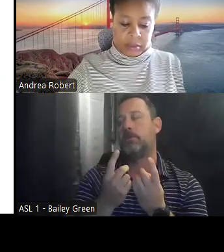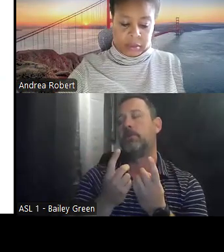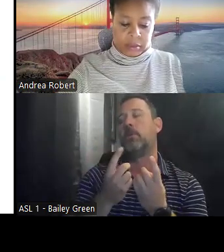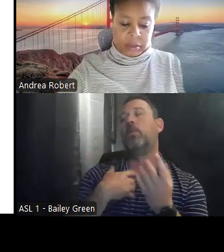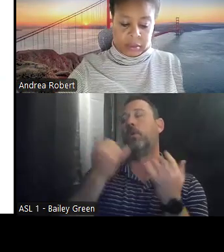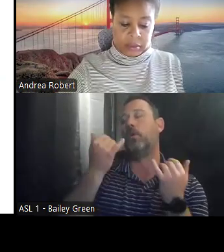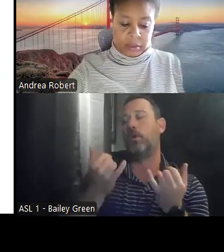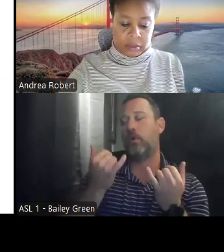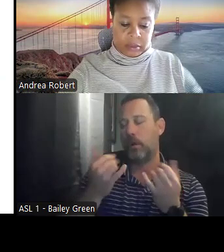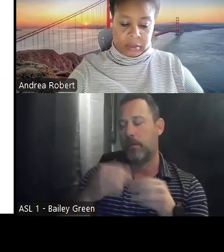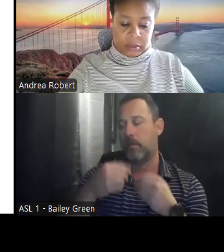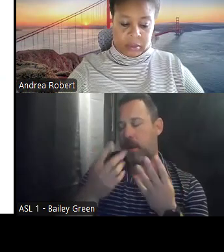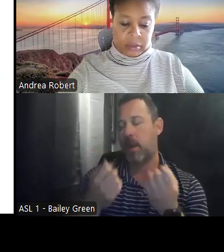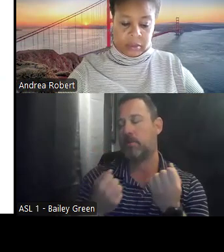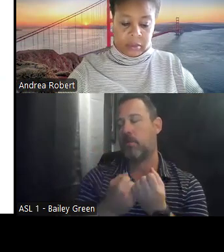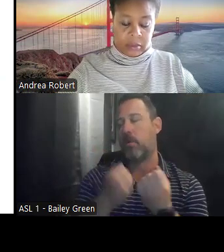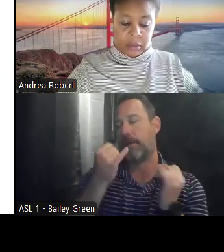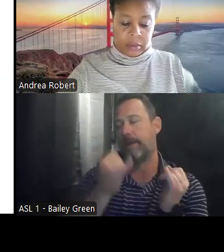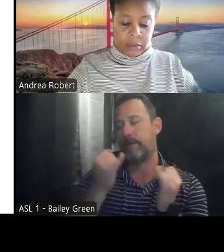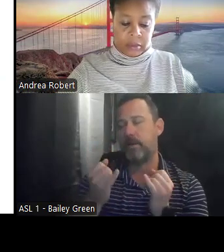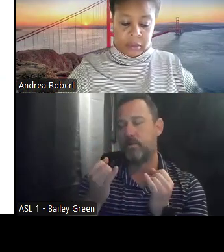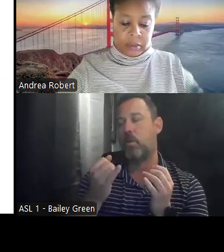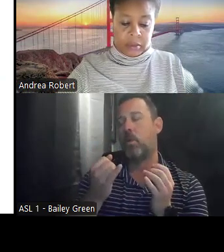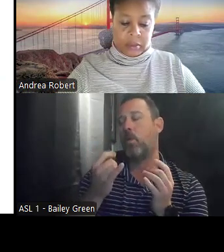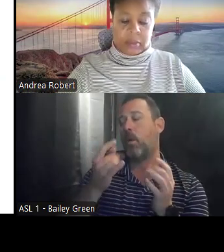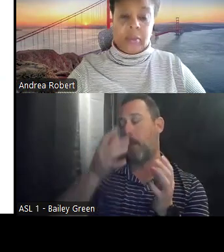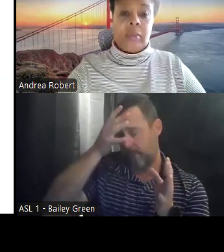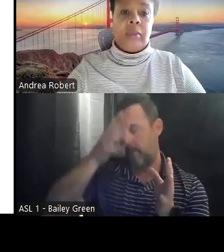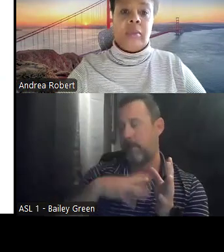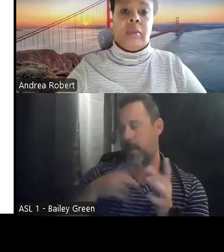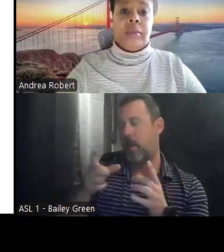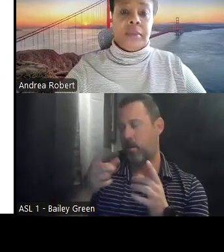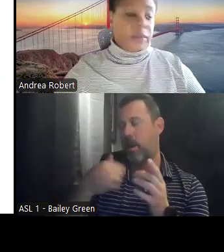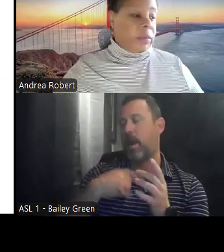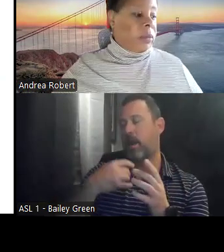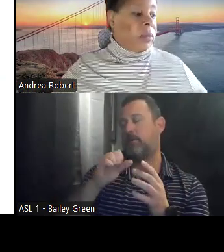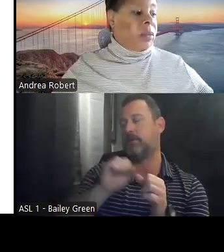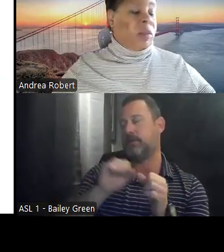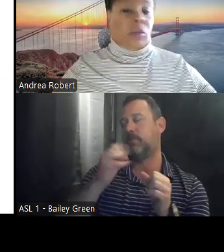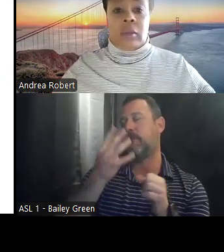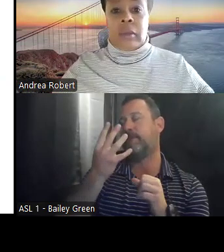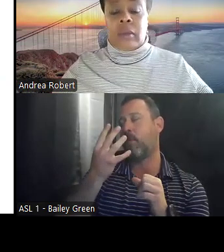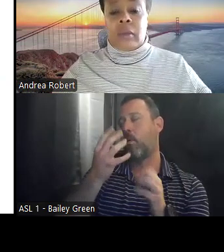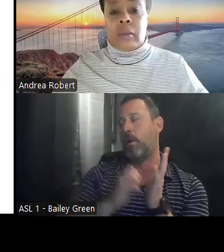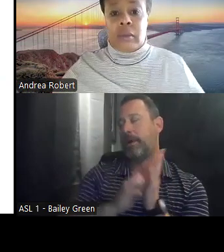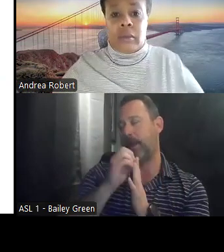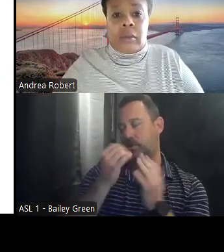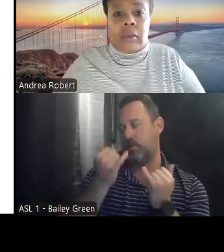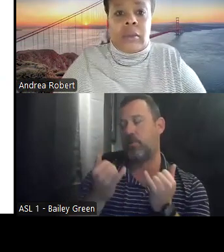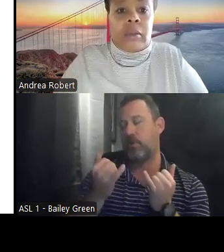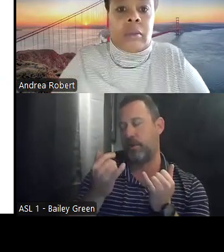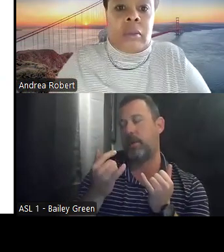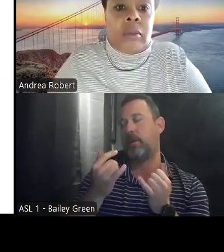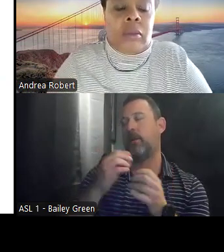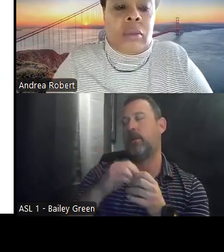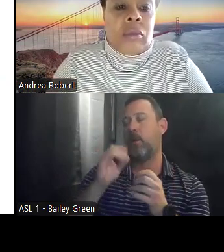currently are providing supports to an individual, male, who is battling stage 4 cancer as we speak, that was in his colon